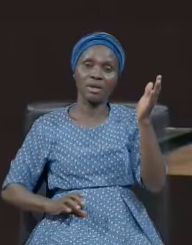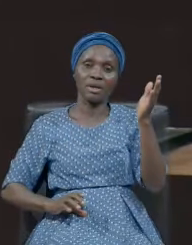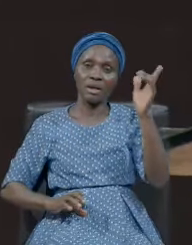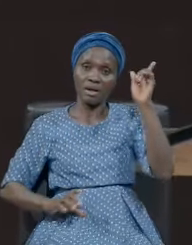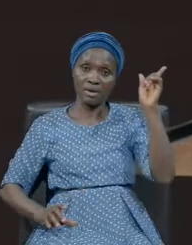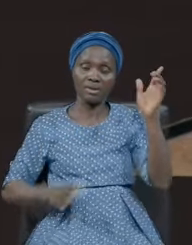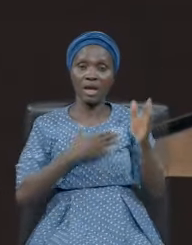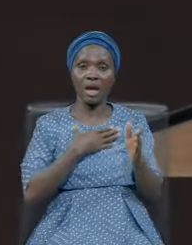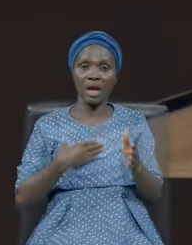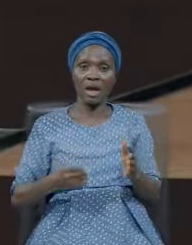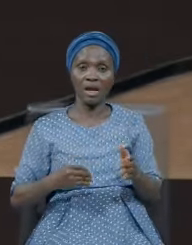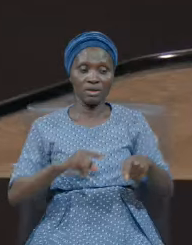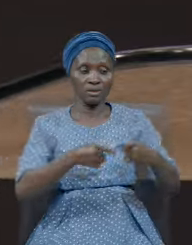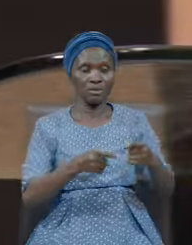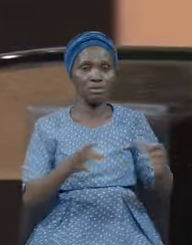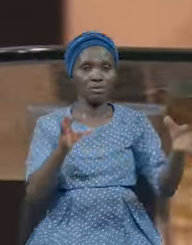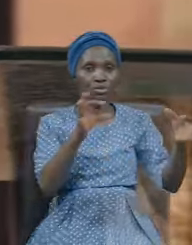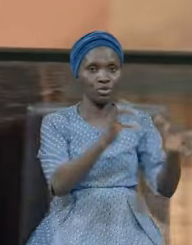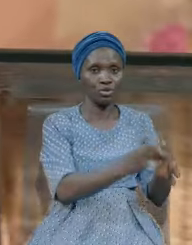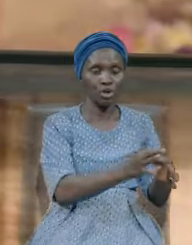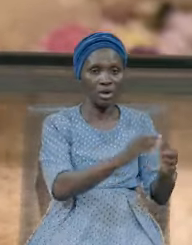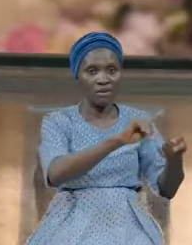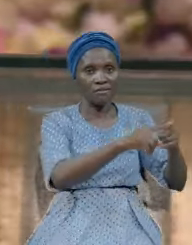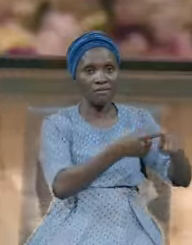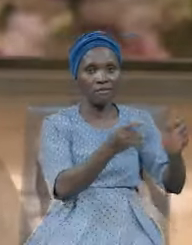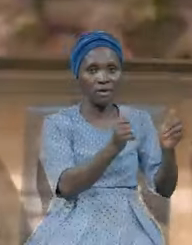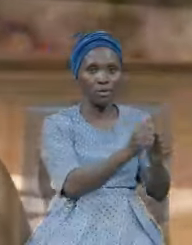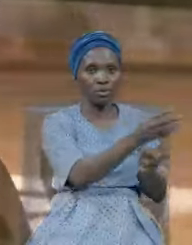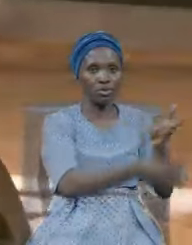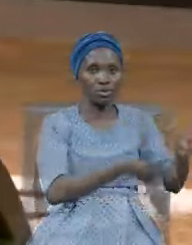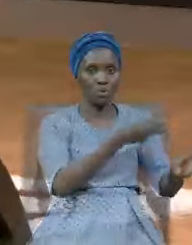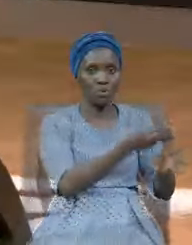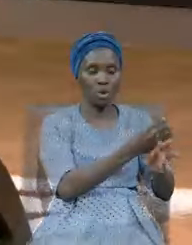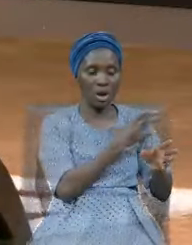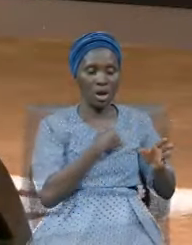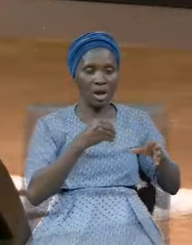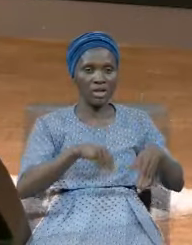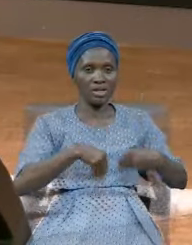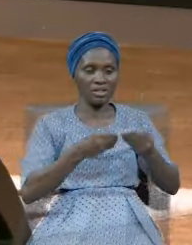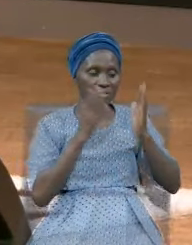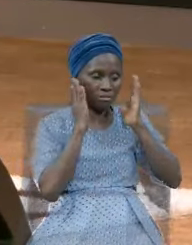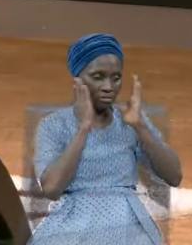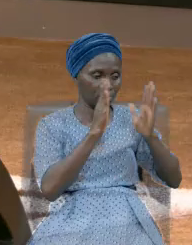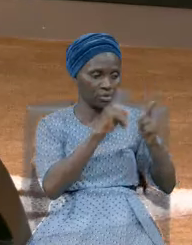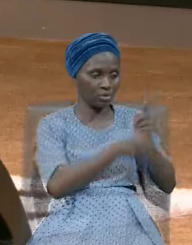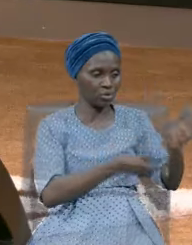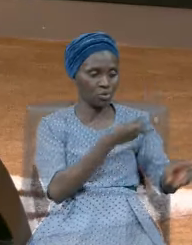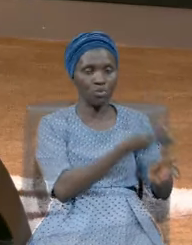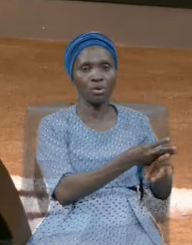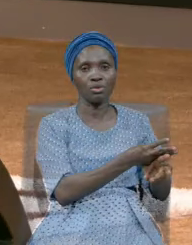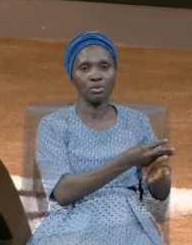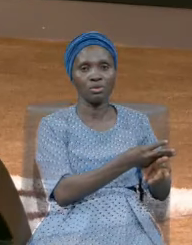and gives attention to the world and loves the world. That's the spiritual